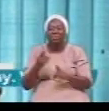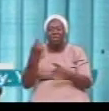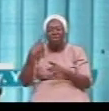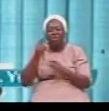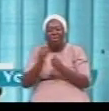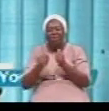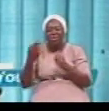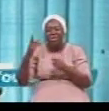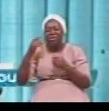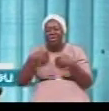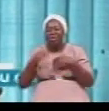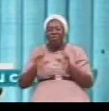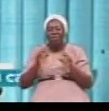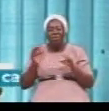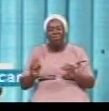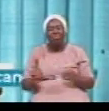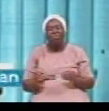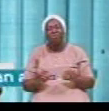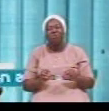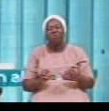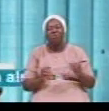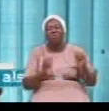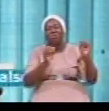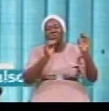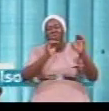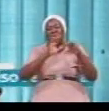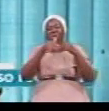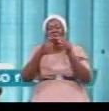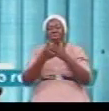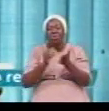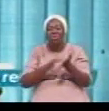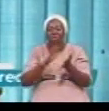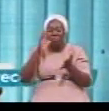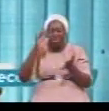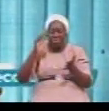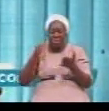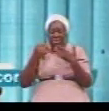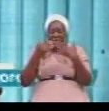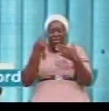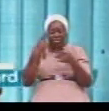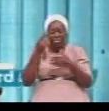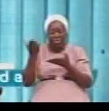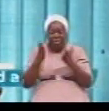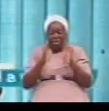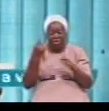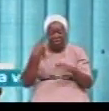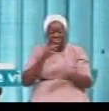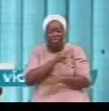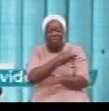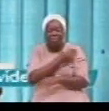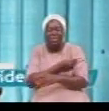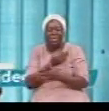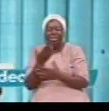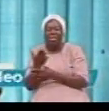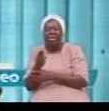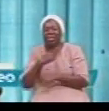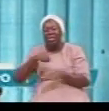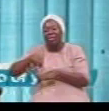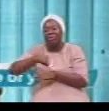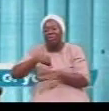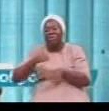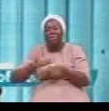we return the glory to you. Thank you so much for your servant, for your mighty hand and your great anointing upon